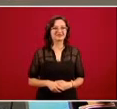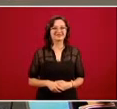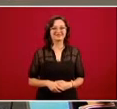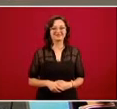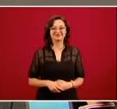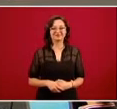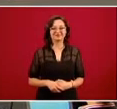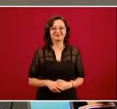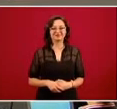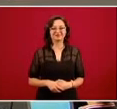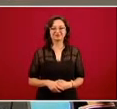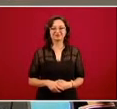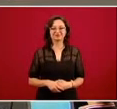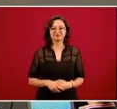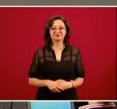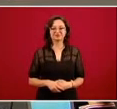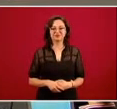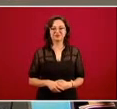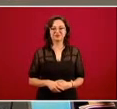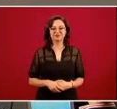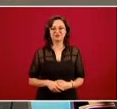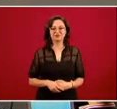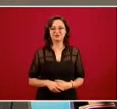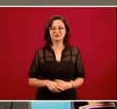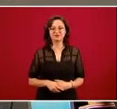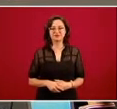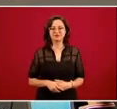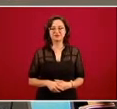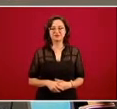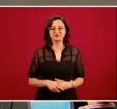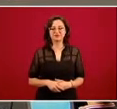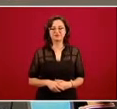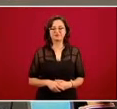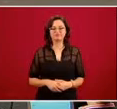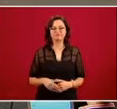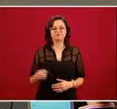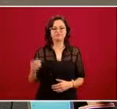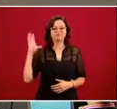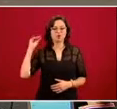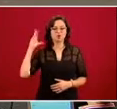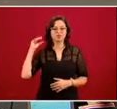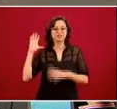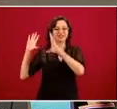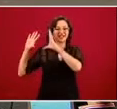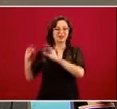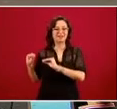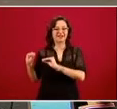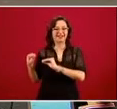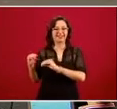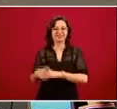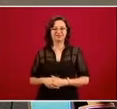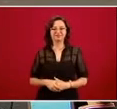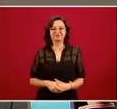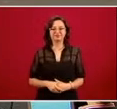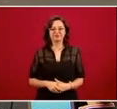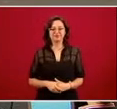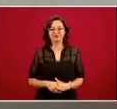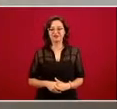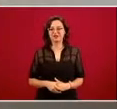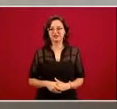estimations of the epidemiological vigilance model, the sentinel model. And we have a very special guest that has been here